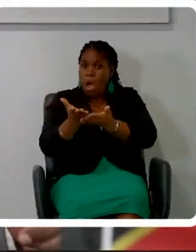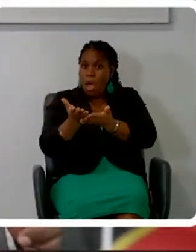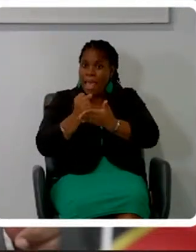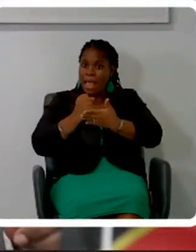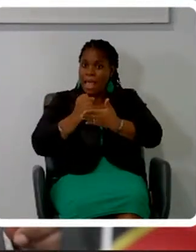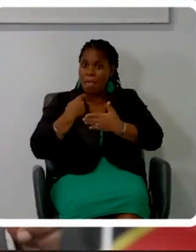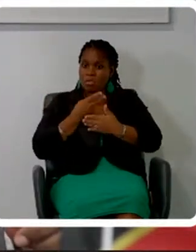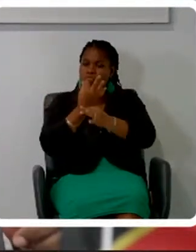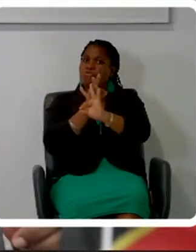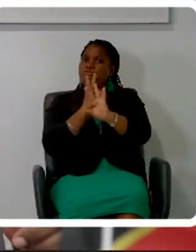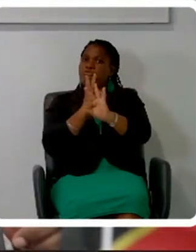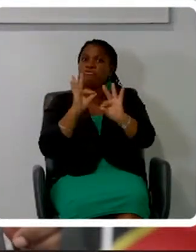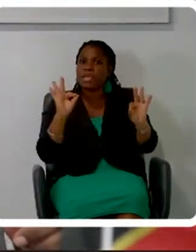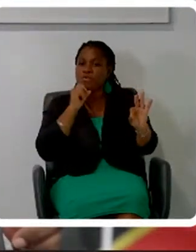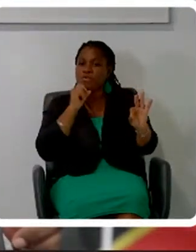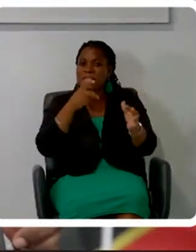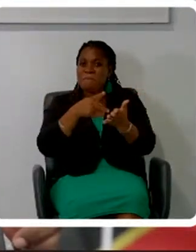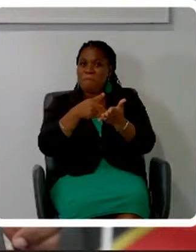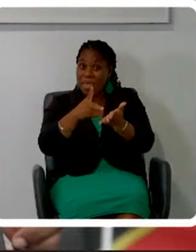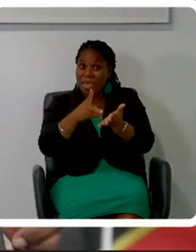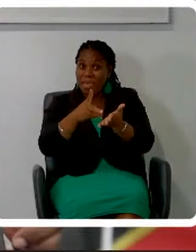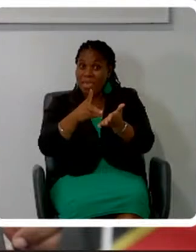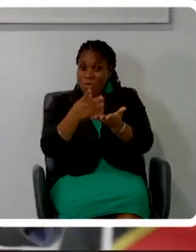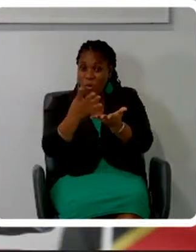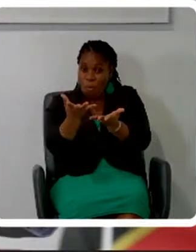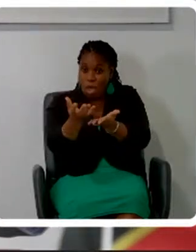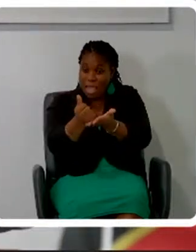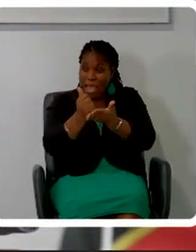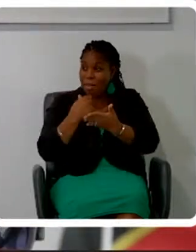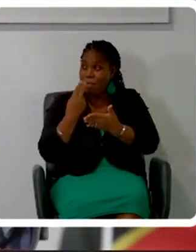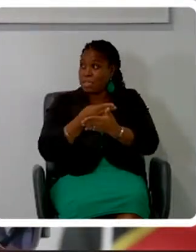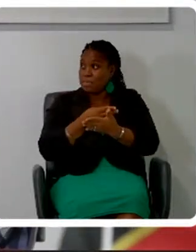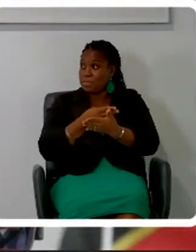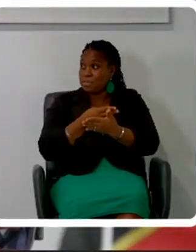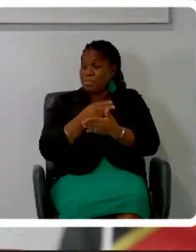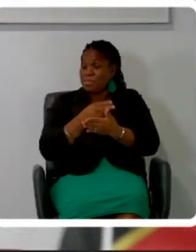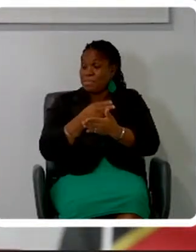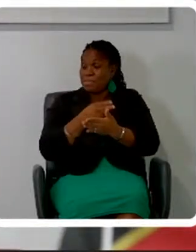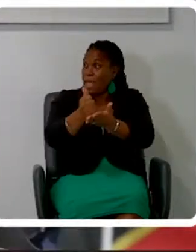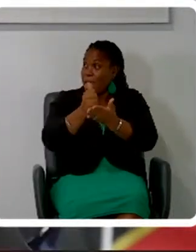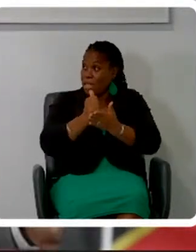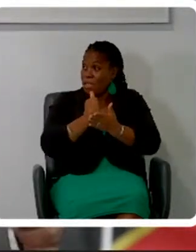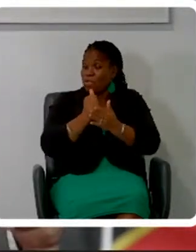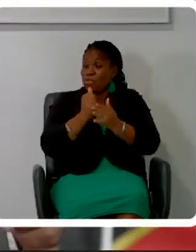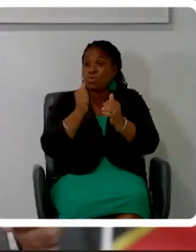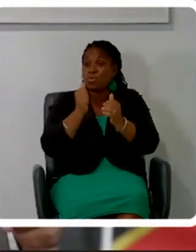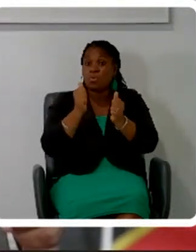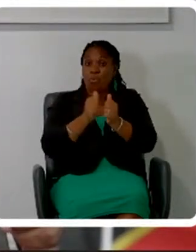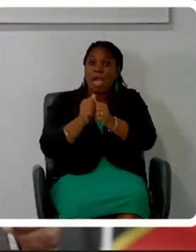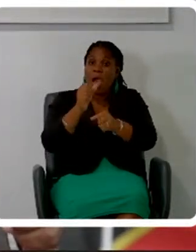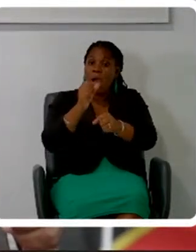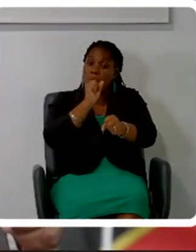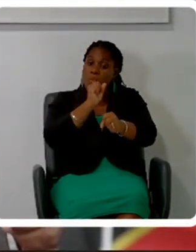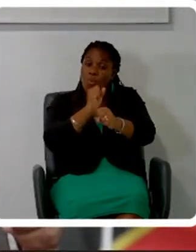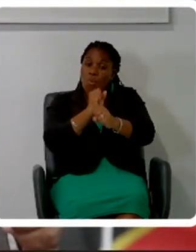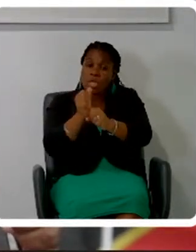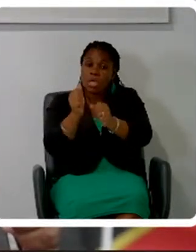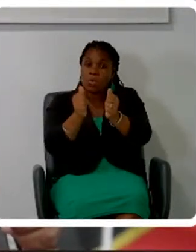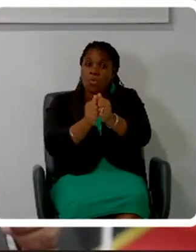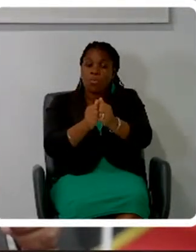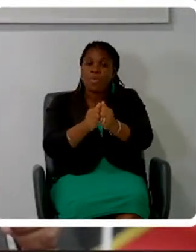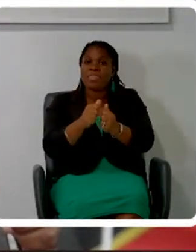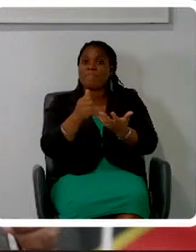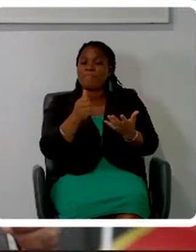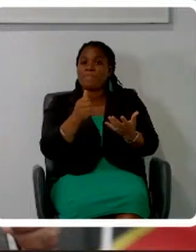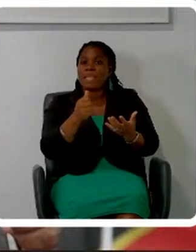our cannabis industry on the way. They're helping us with our animal husbandry. An expert in